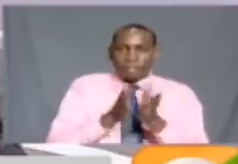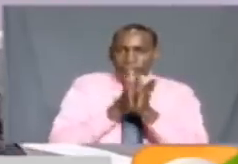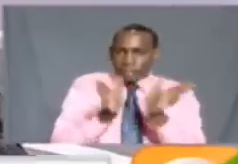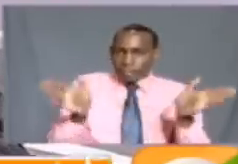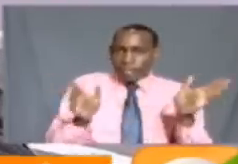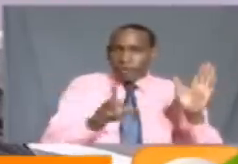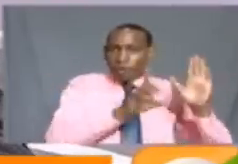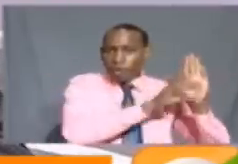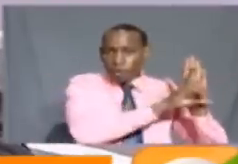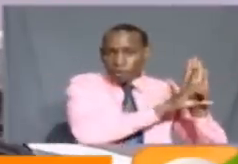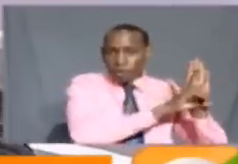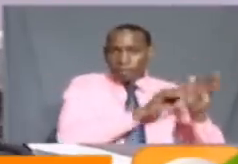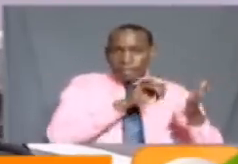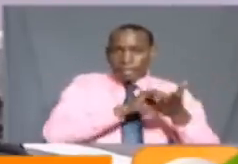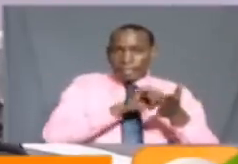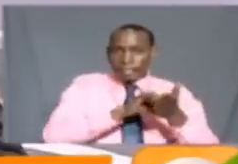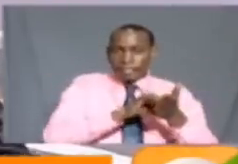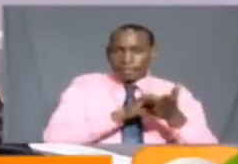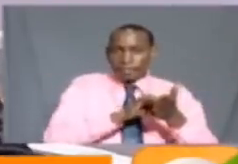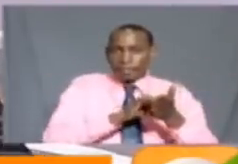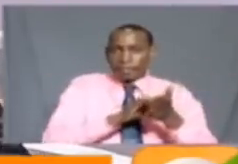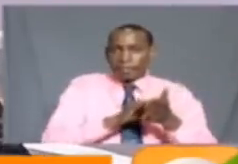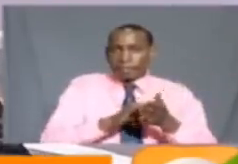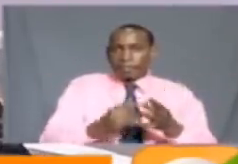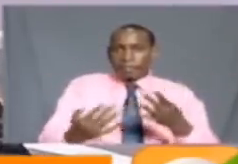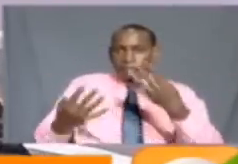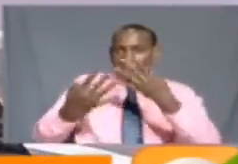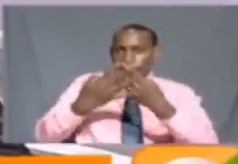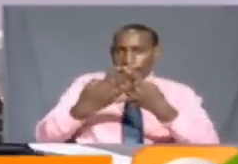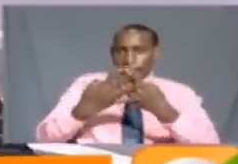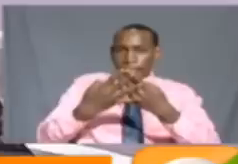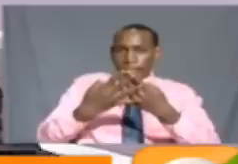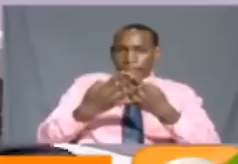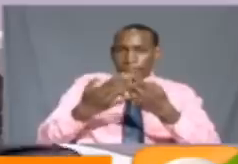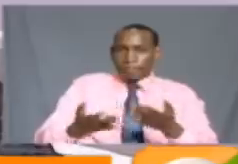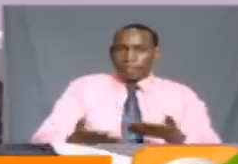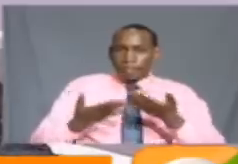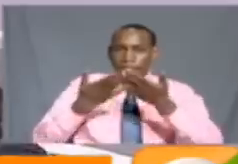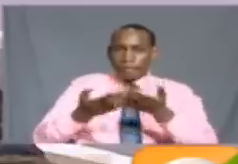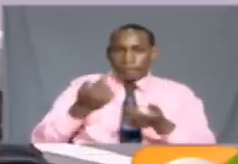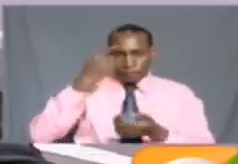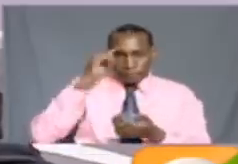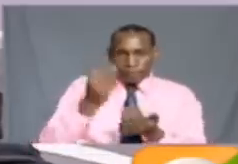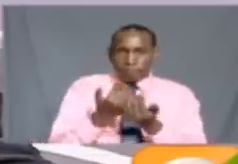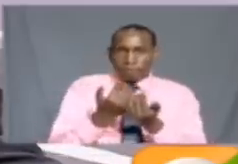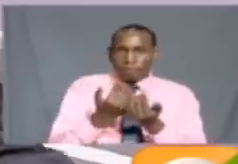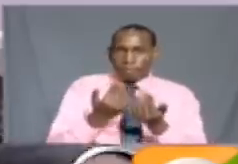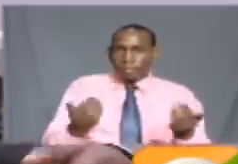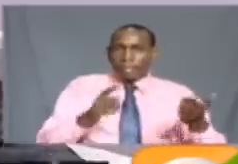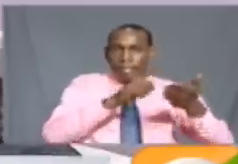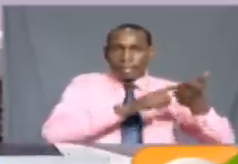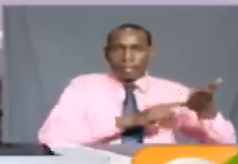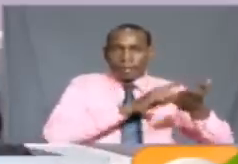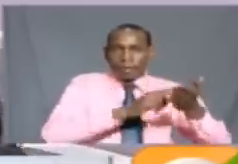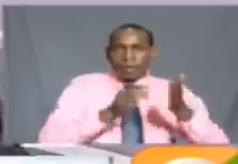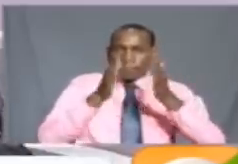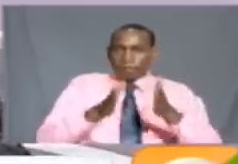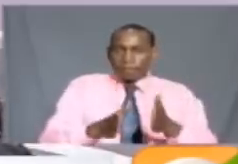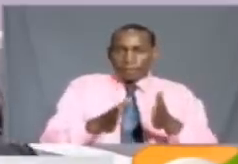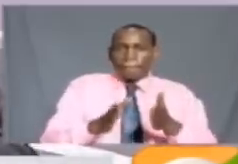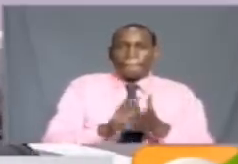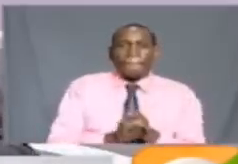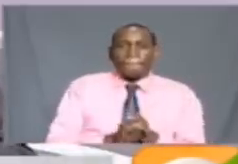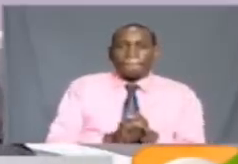of the law is that non-custodial sentences are preferred for child offenders as much as